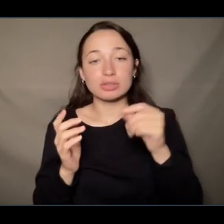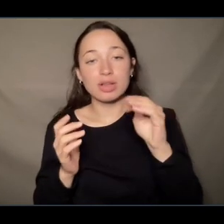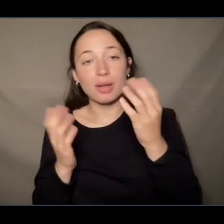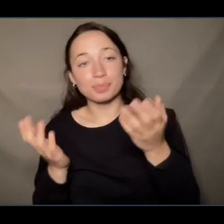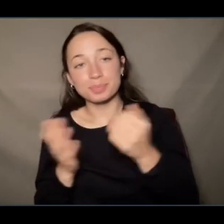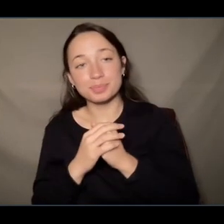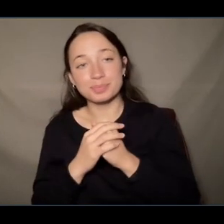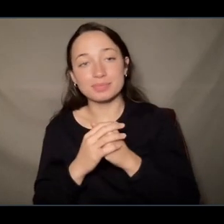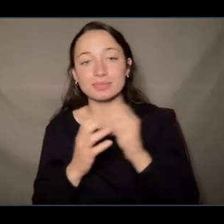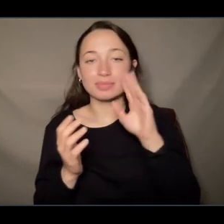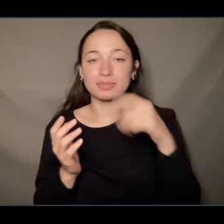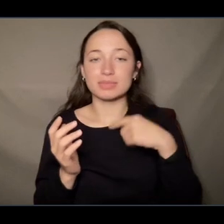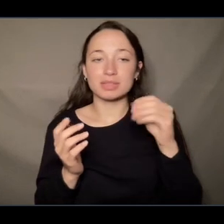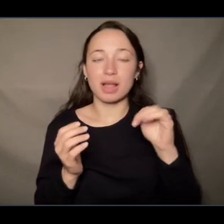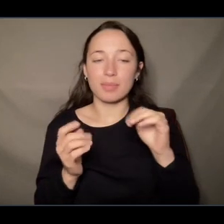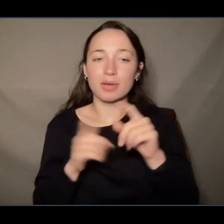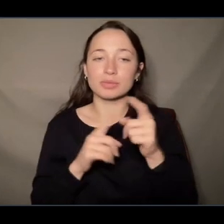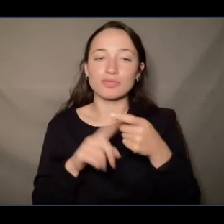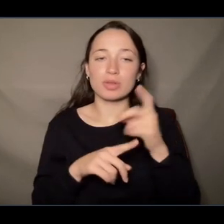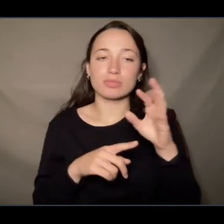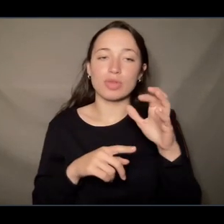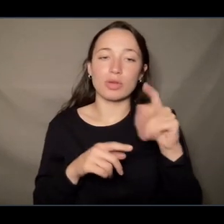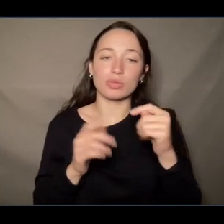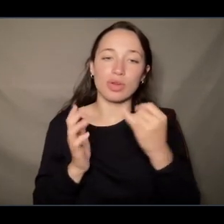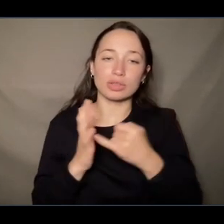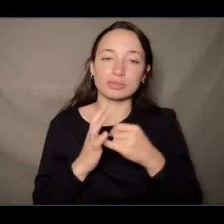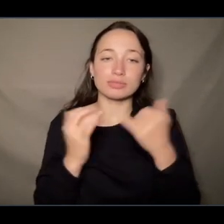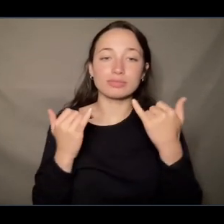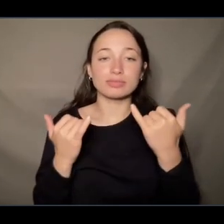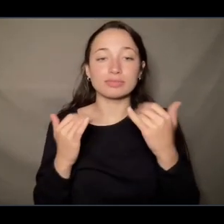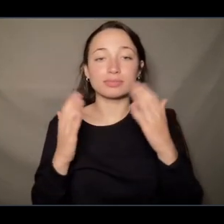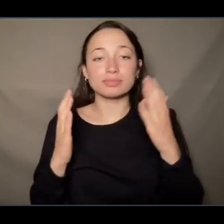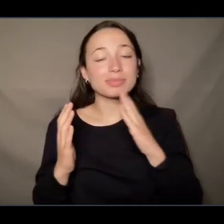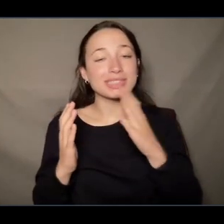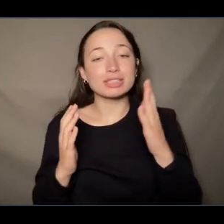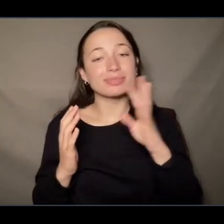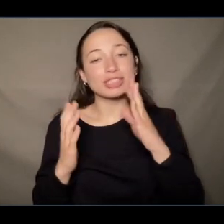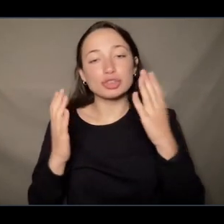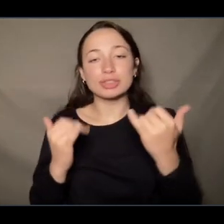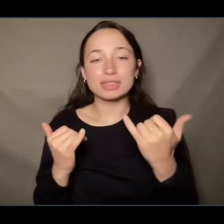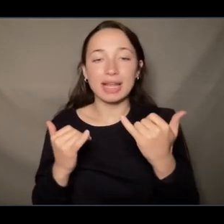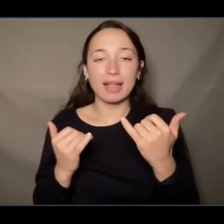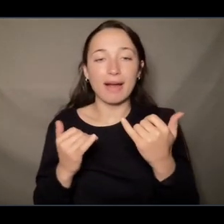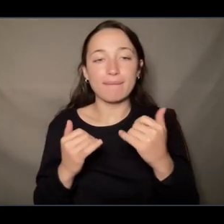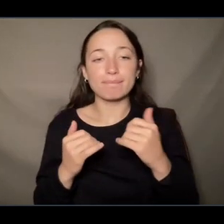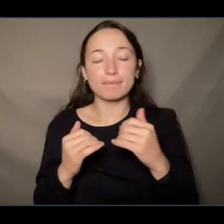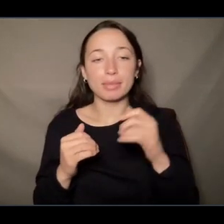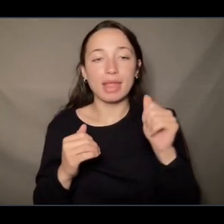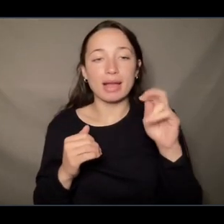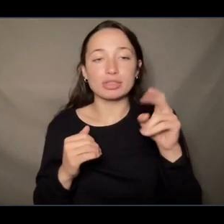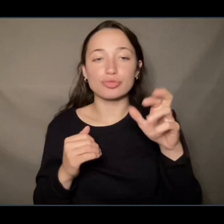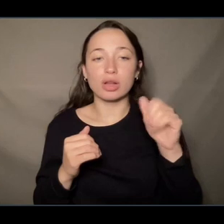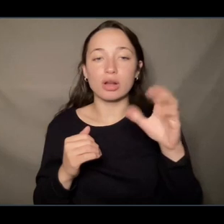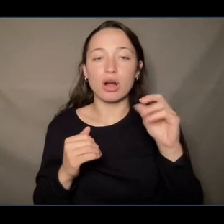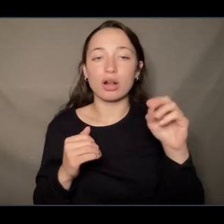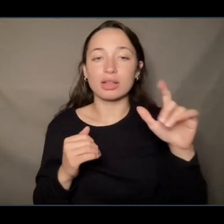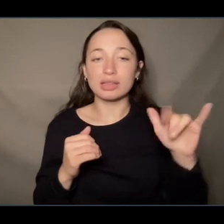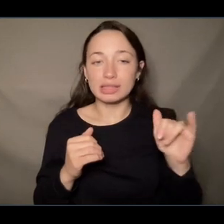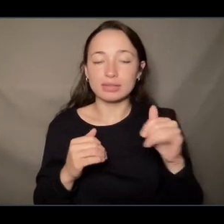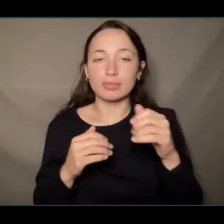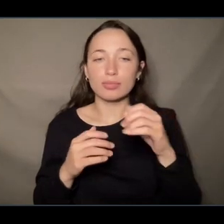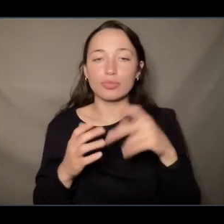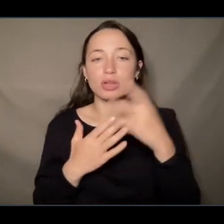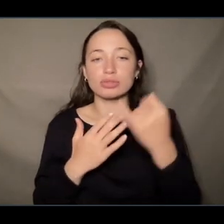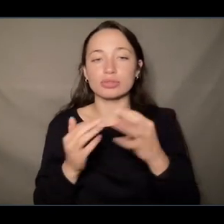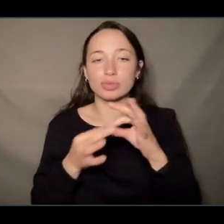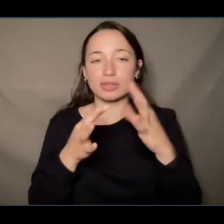Tom? Hi, I'm Tom McGarry, also from Dracut Arts. Our two speakers today are Andrea Connelly, who is the